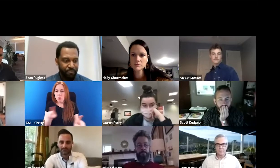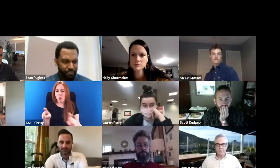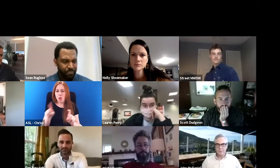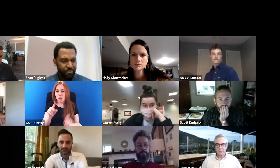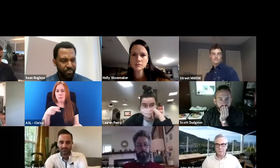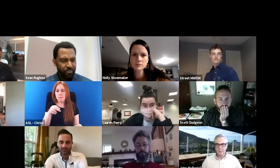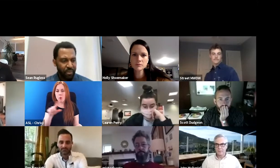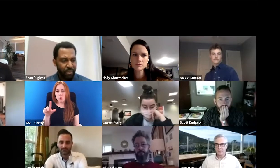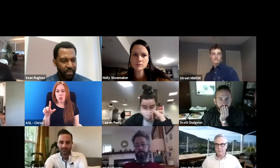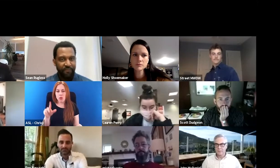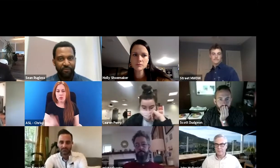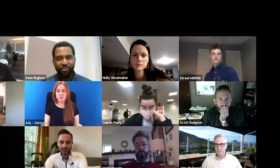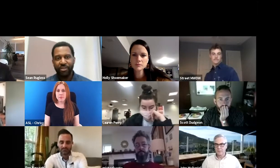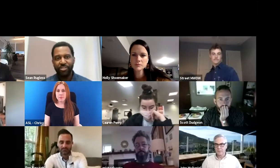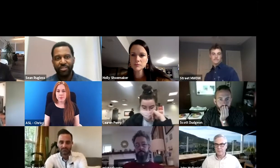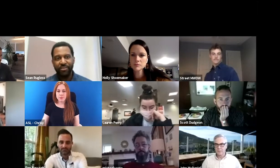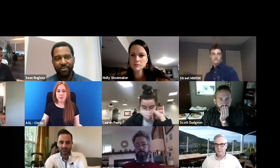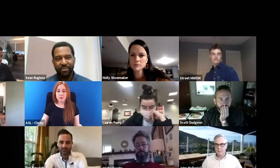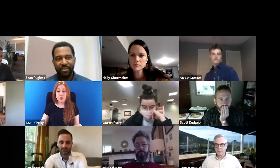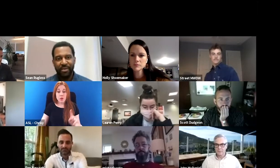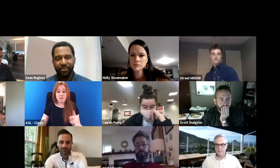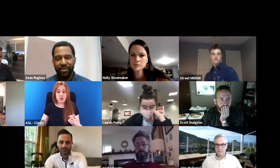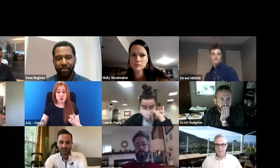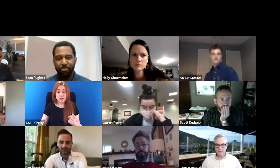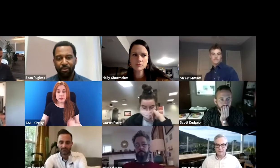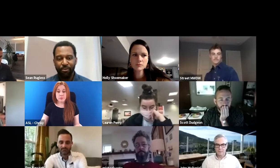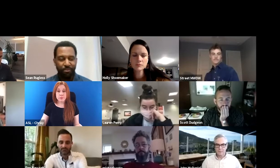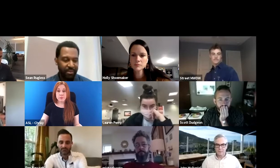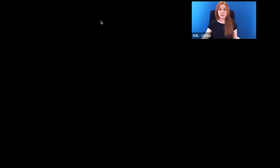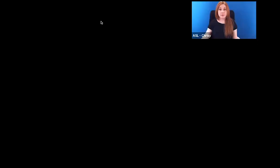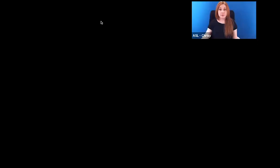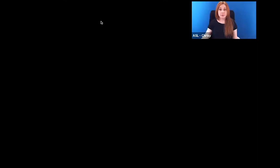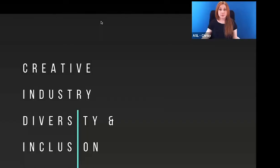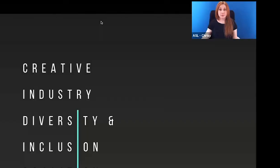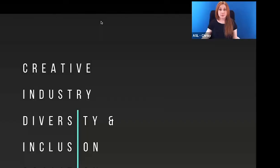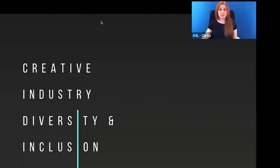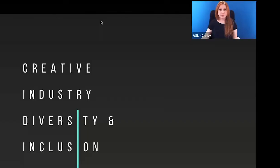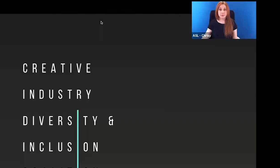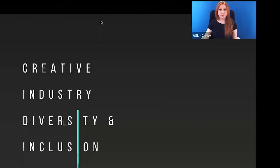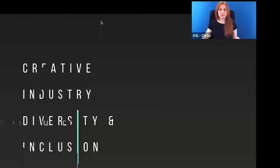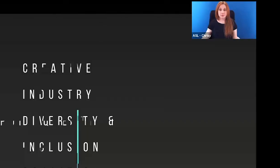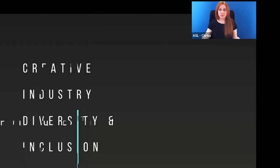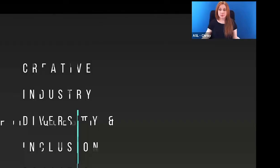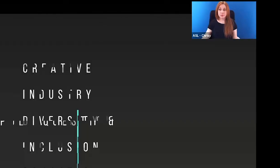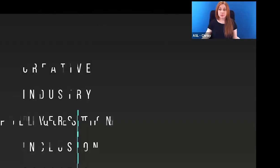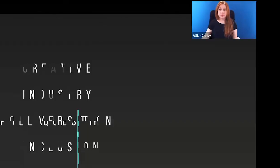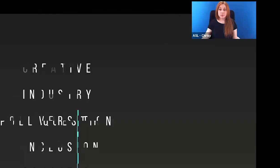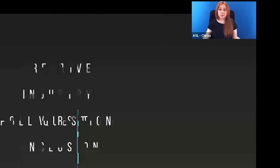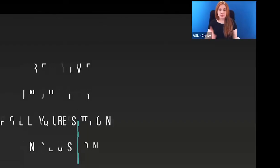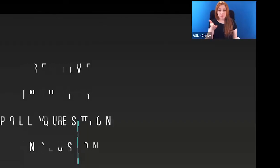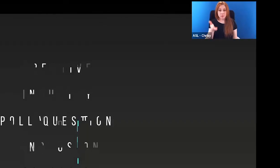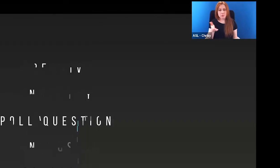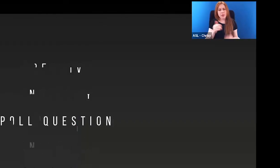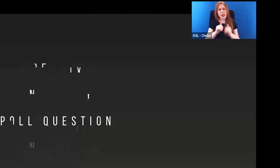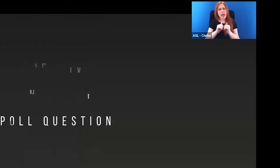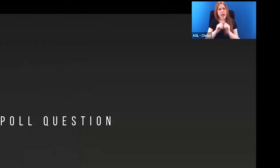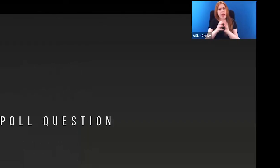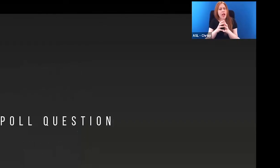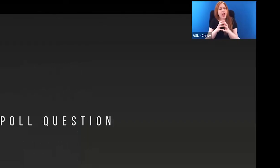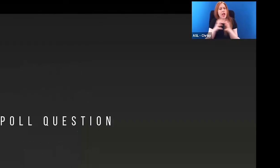The first question within our poll gets into how